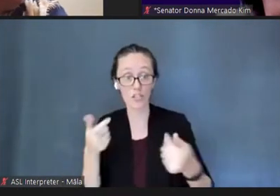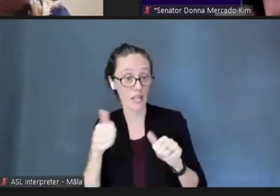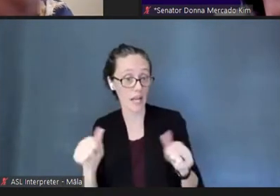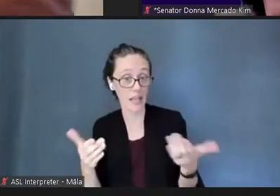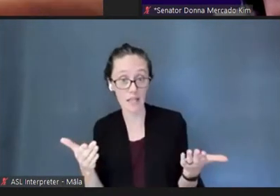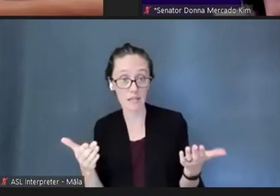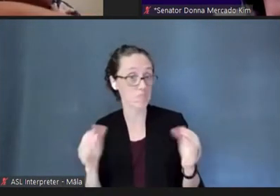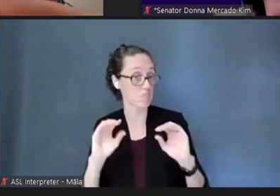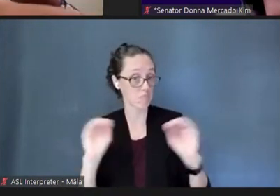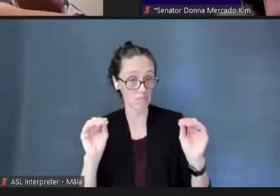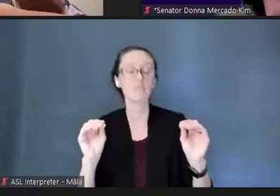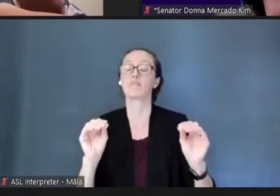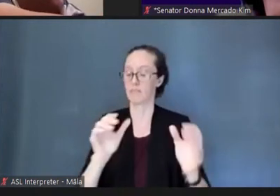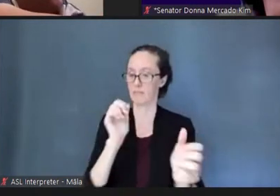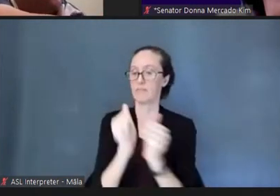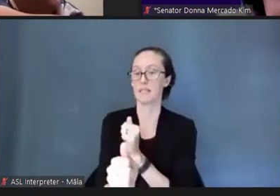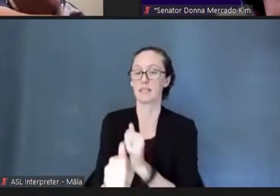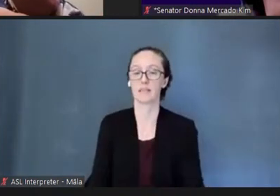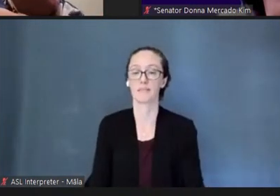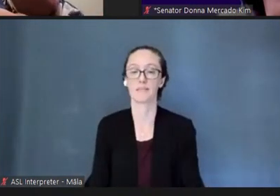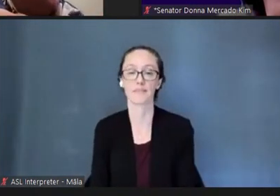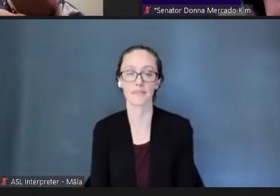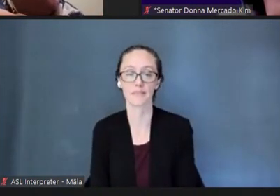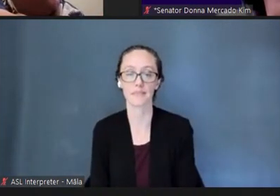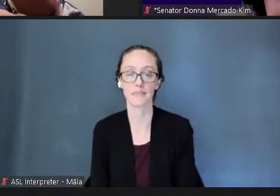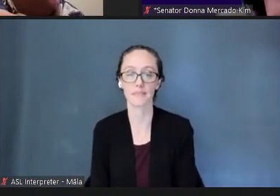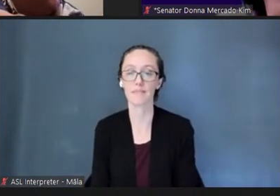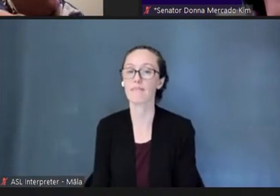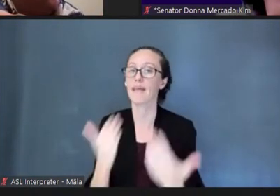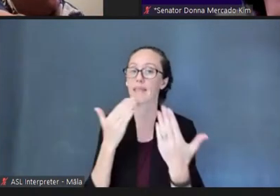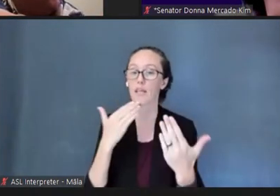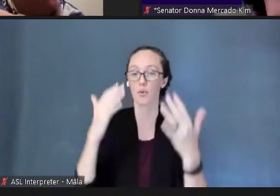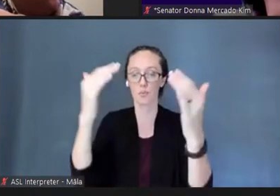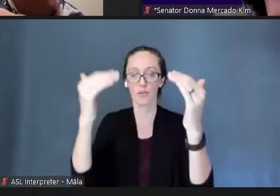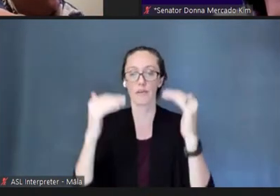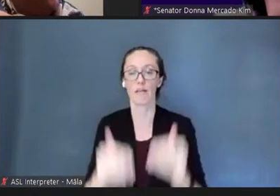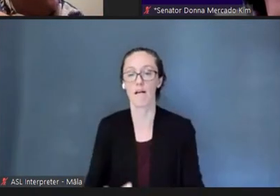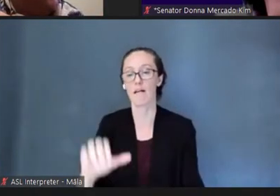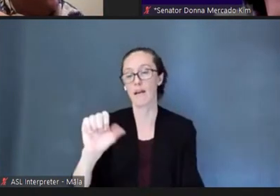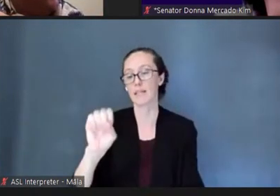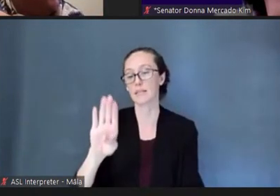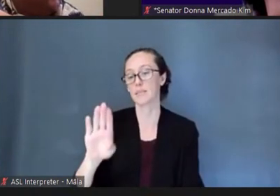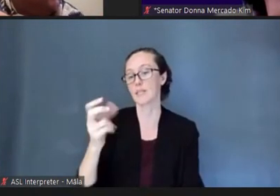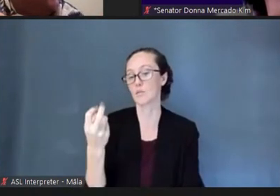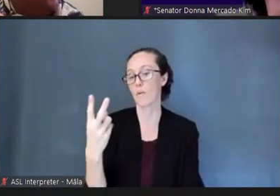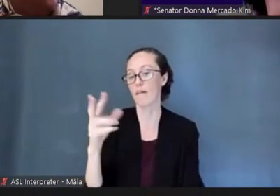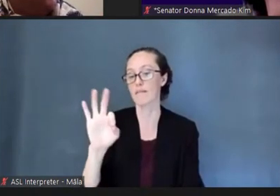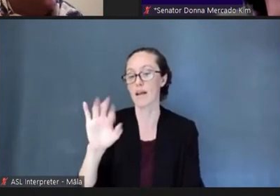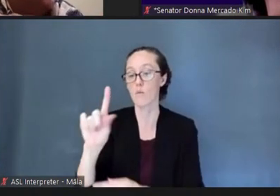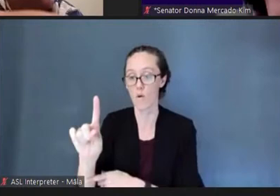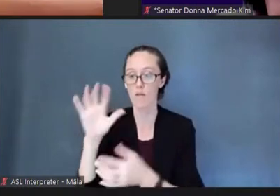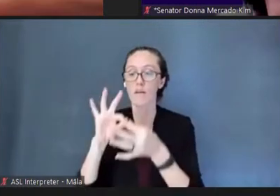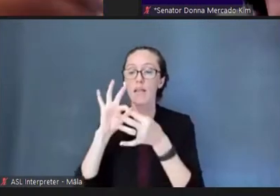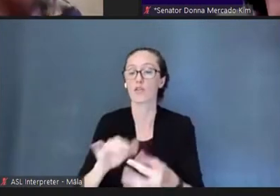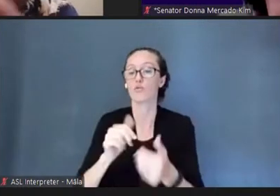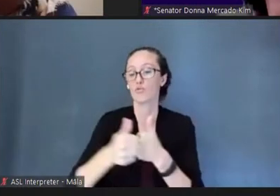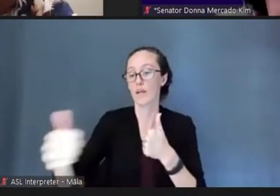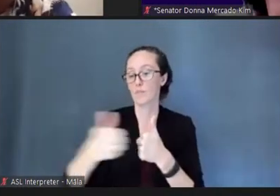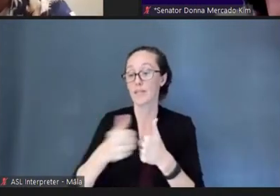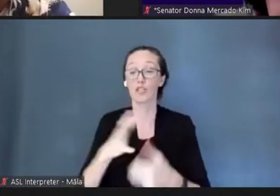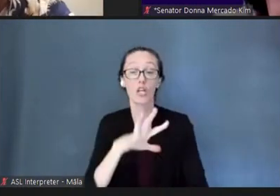Seeing none, Chair, recommendation adopted. Thanks very much. Moving on to SB 1291 relating to transportation,